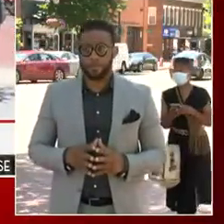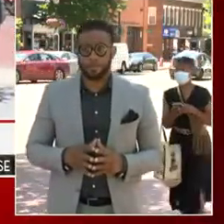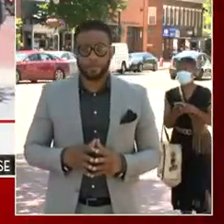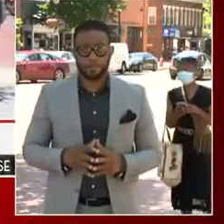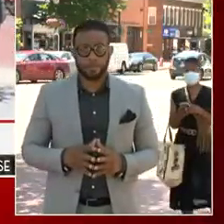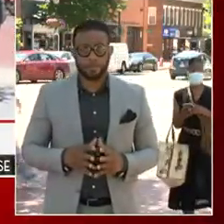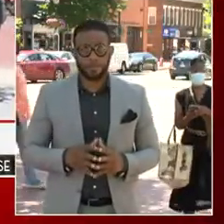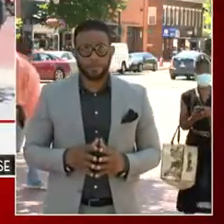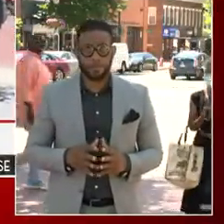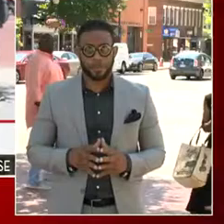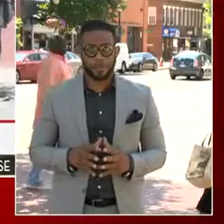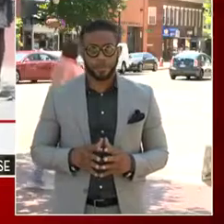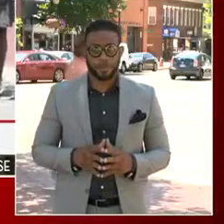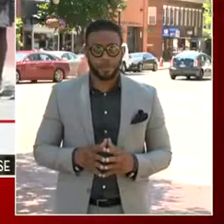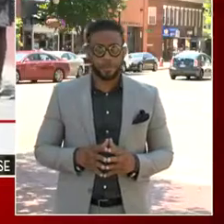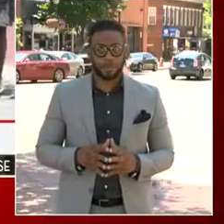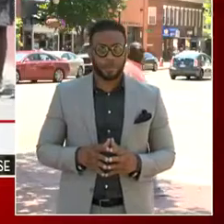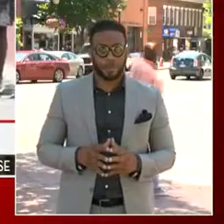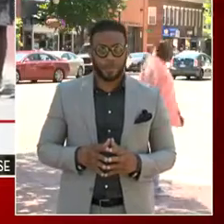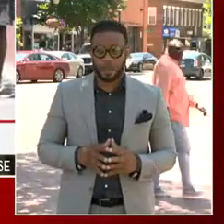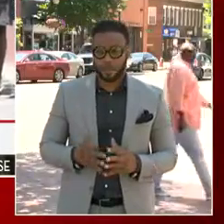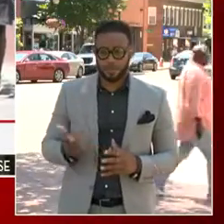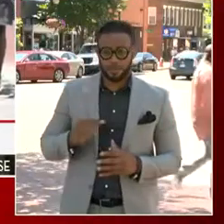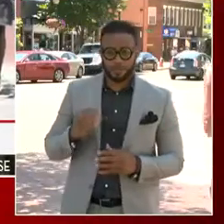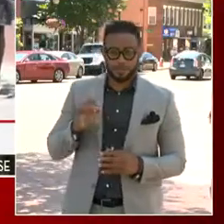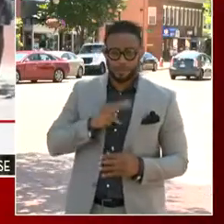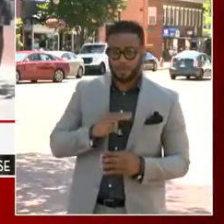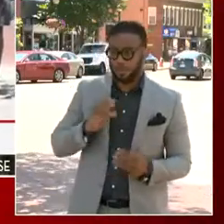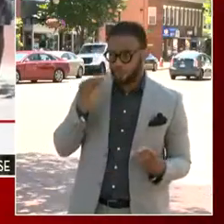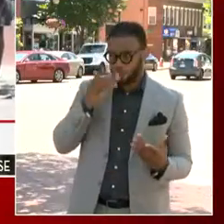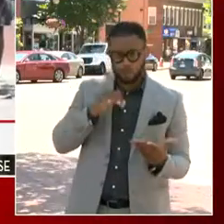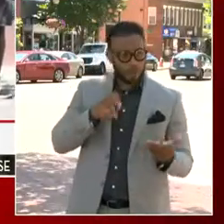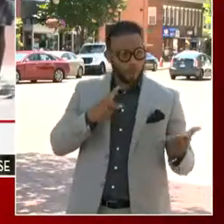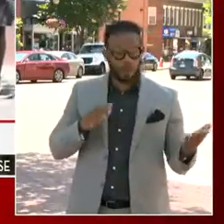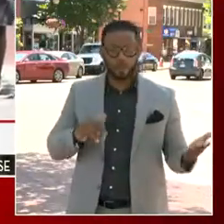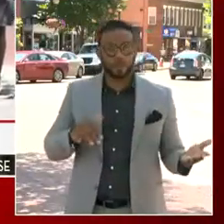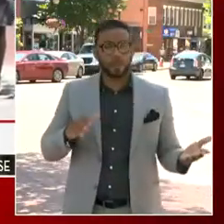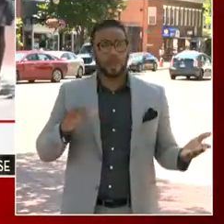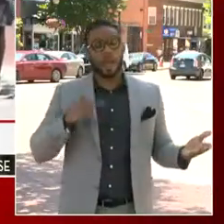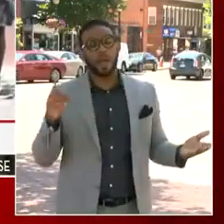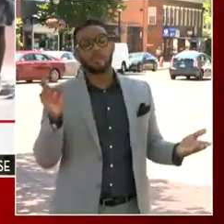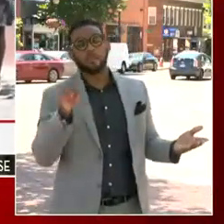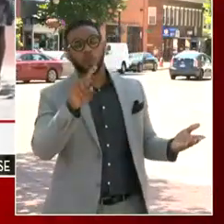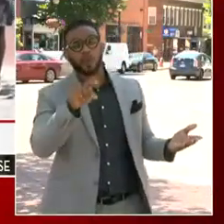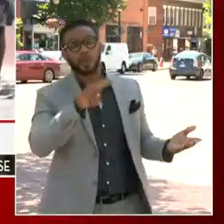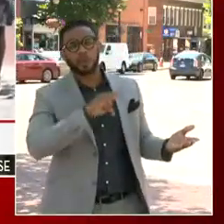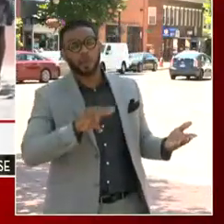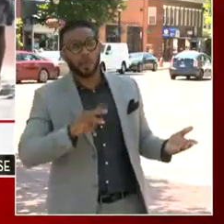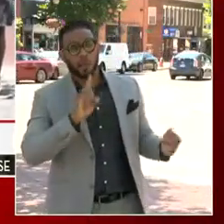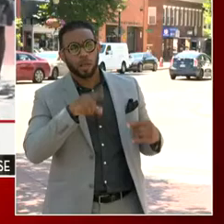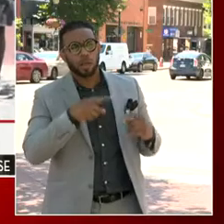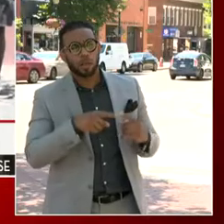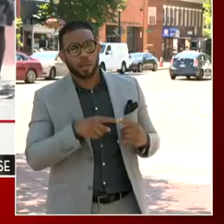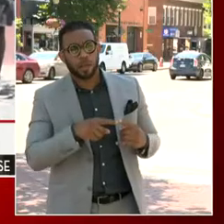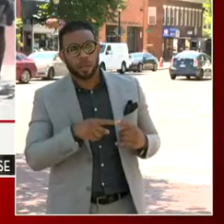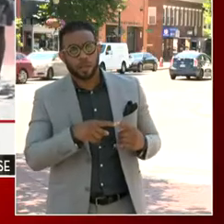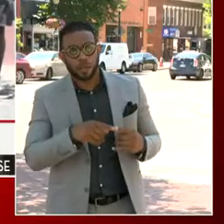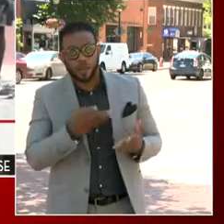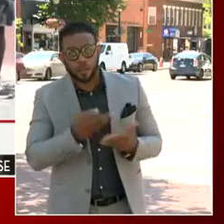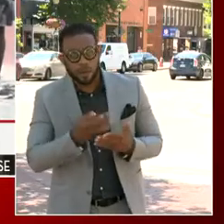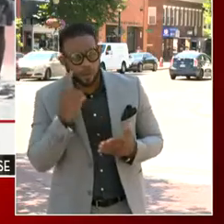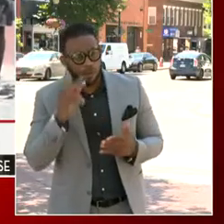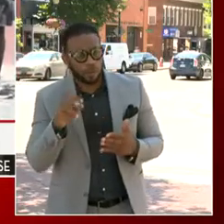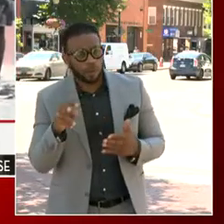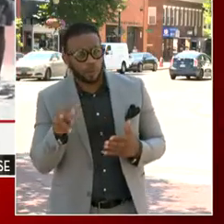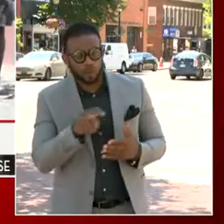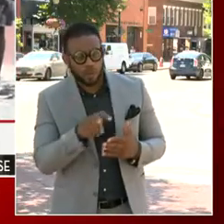Hi. Beautiful park. Liz, the Hill It Rec. is a beautiful park. I just have a question. We're talking about funding for